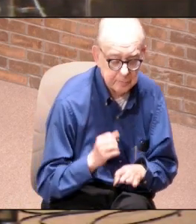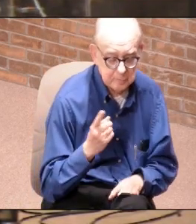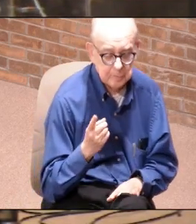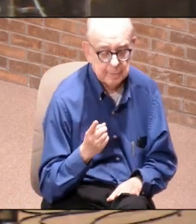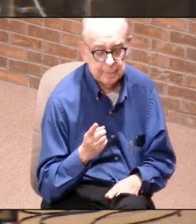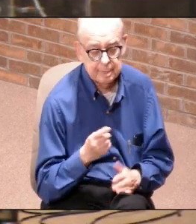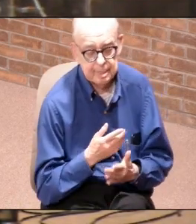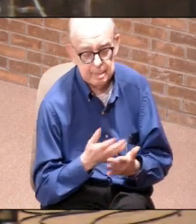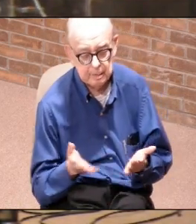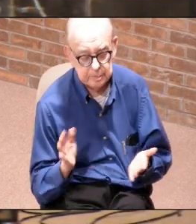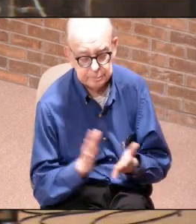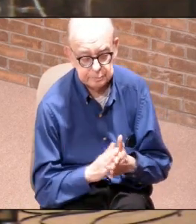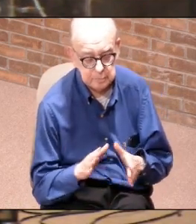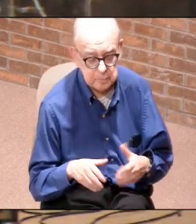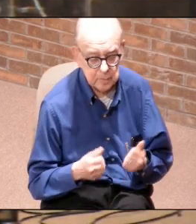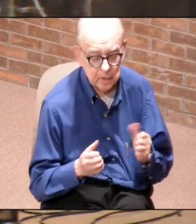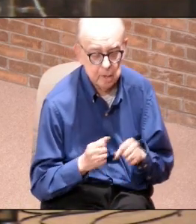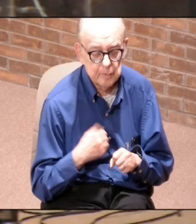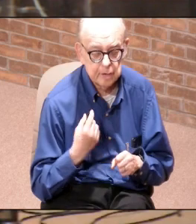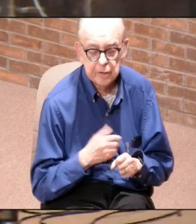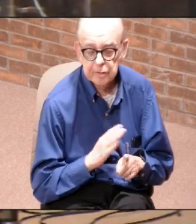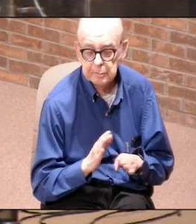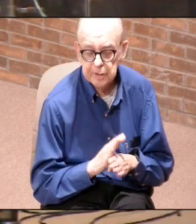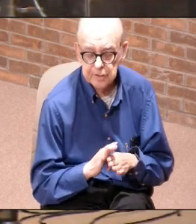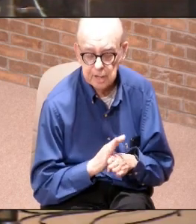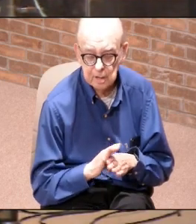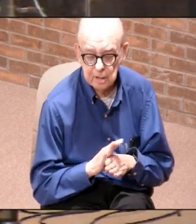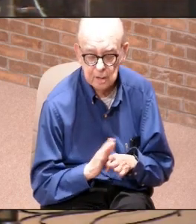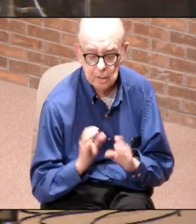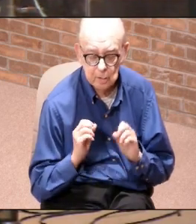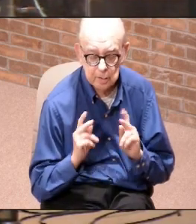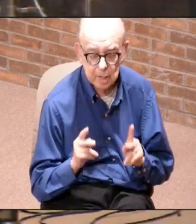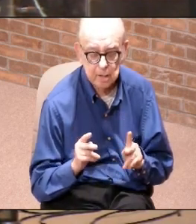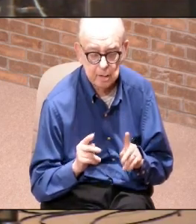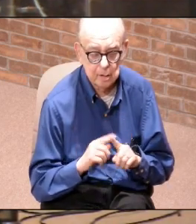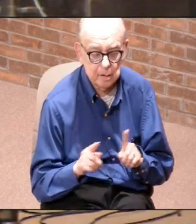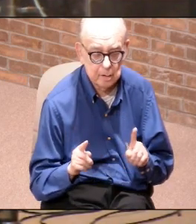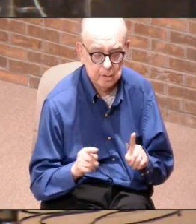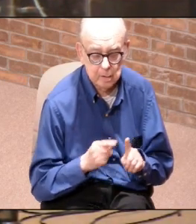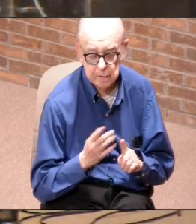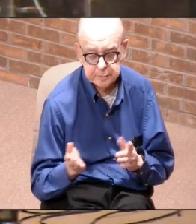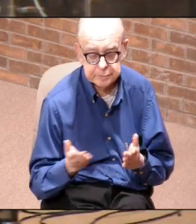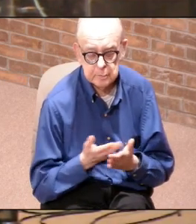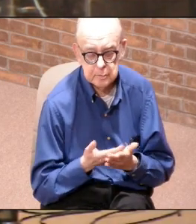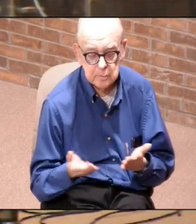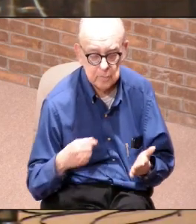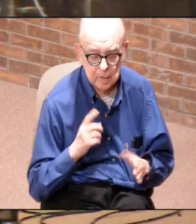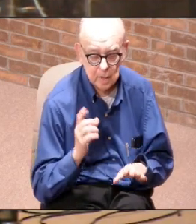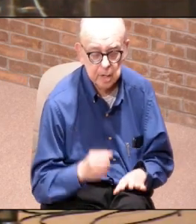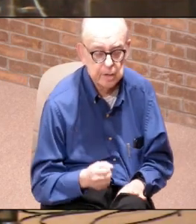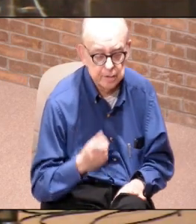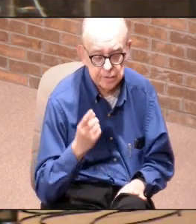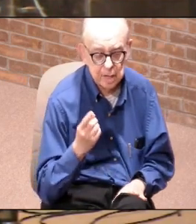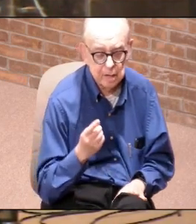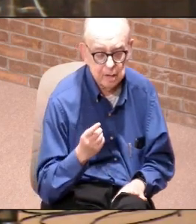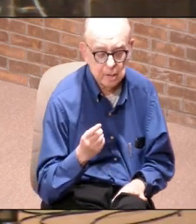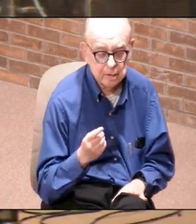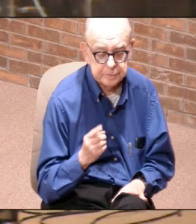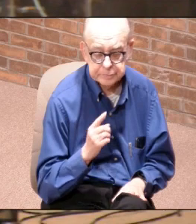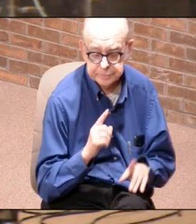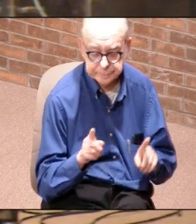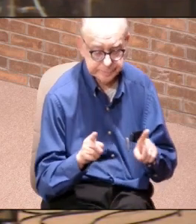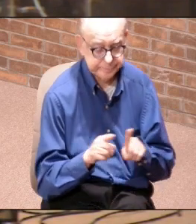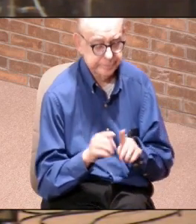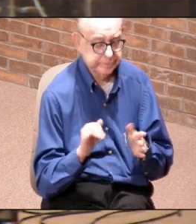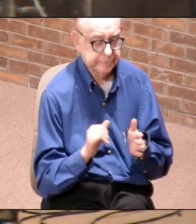understand there are things in our life that makes us busy. Okay? But there are other things that we need to understand. It's